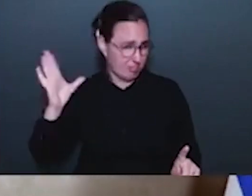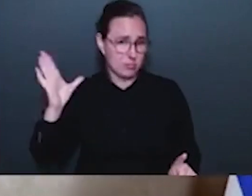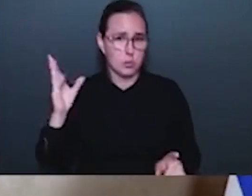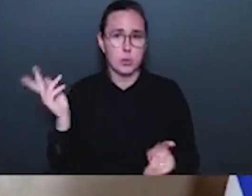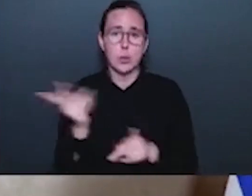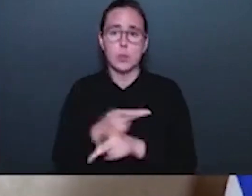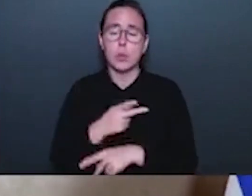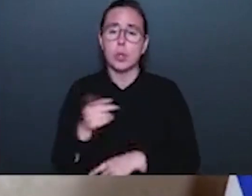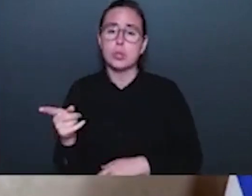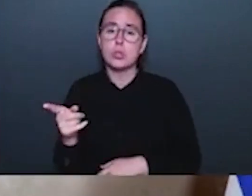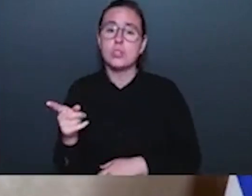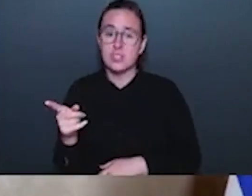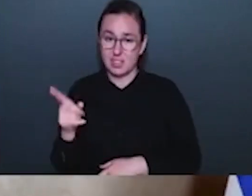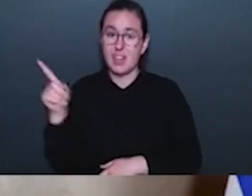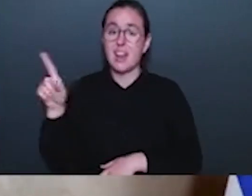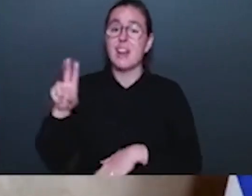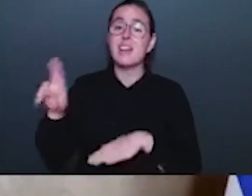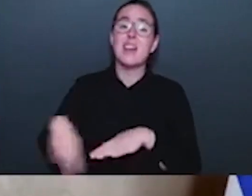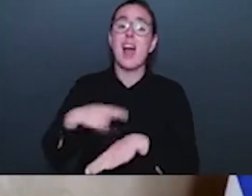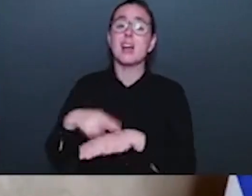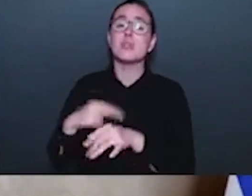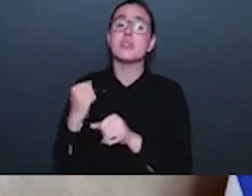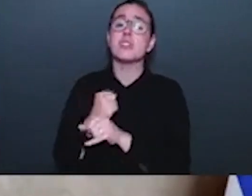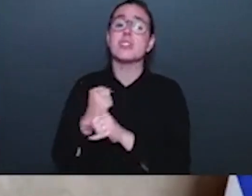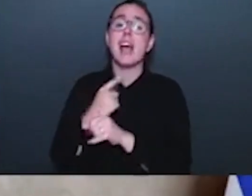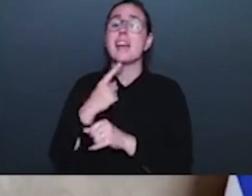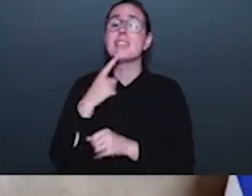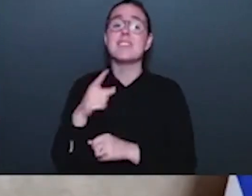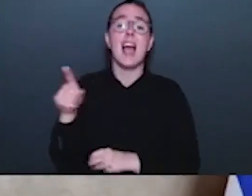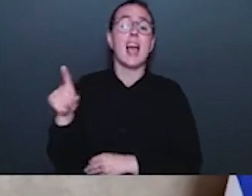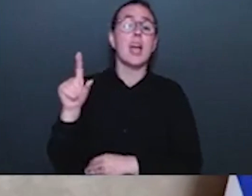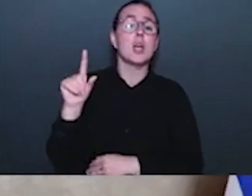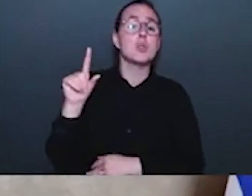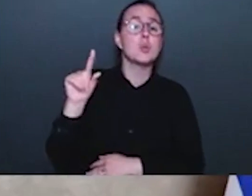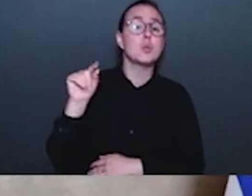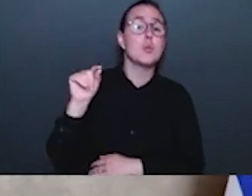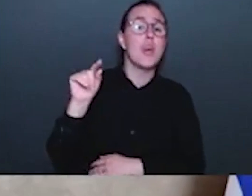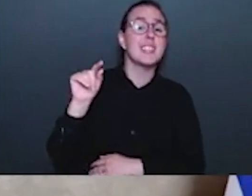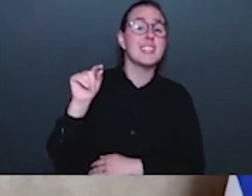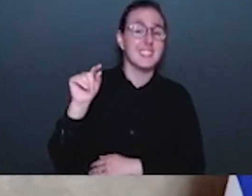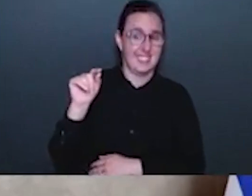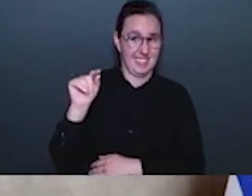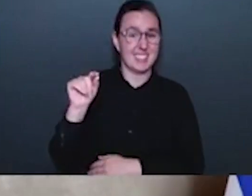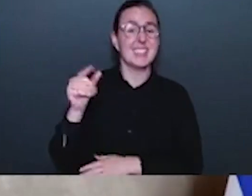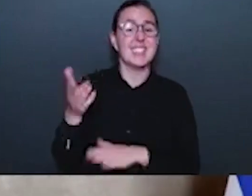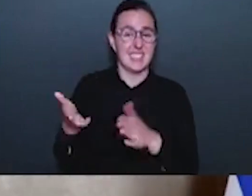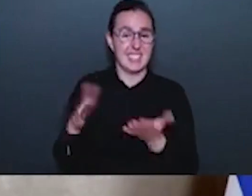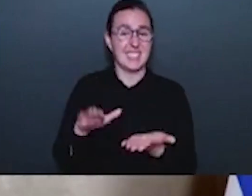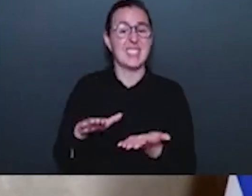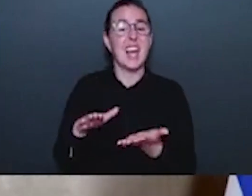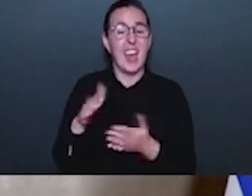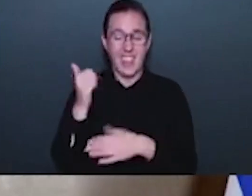first 6 months of 2022. Here in British Columbia, the epicenter of this